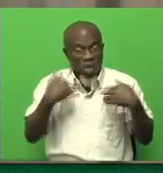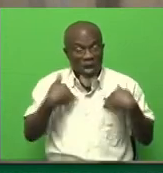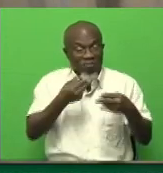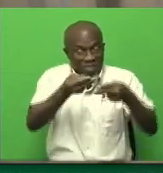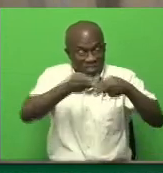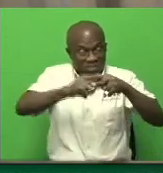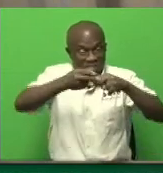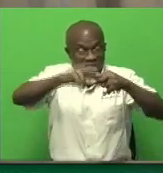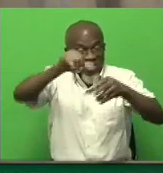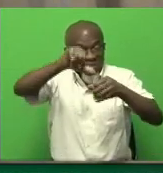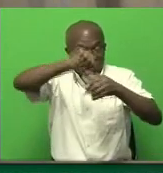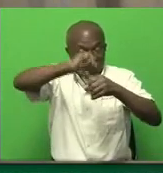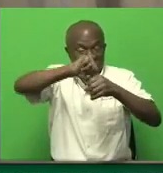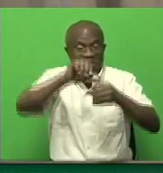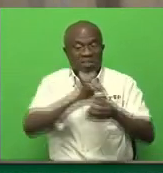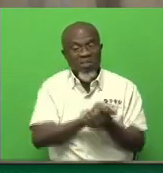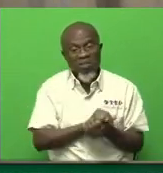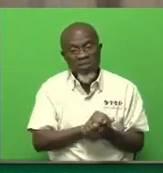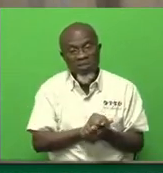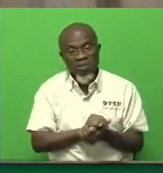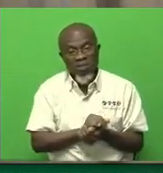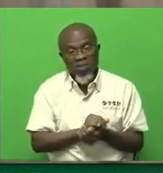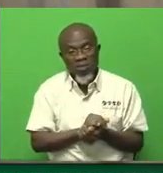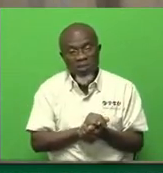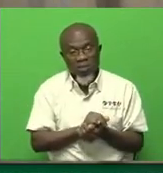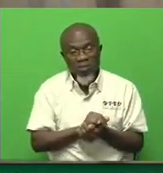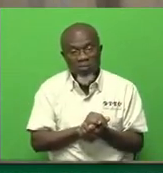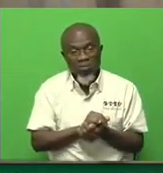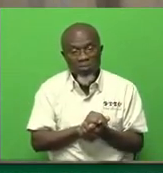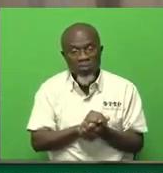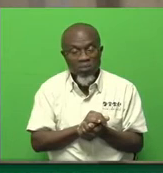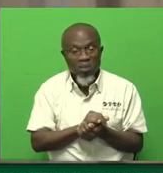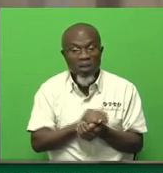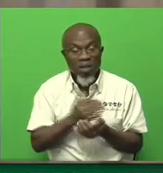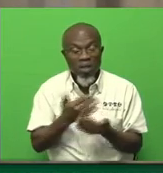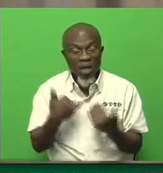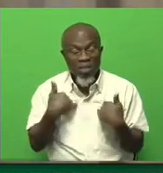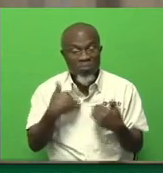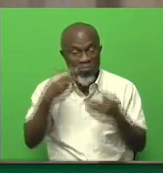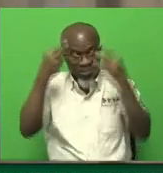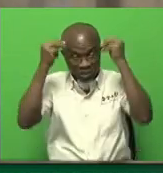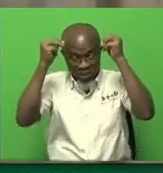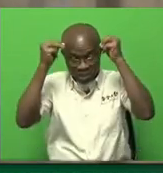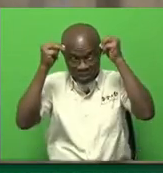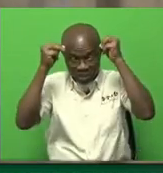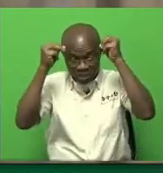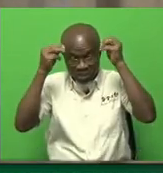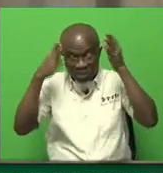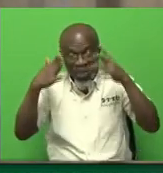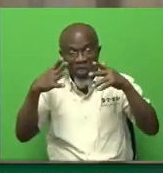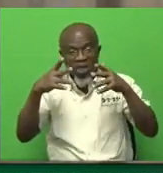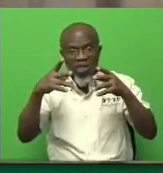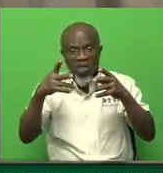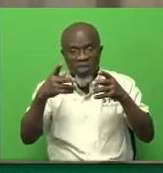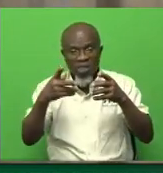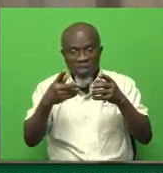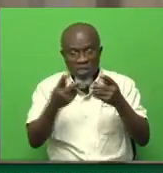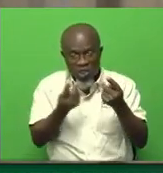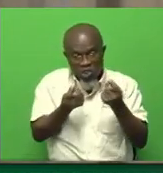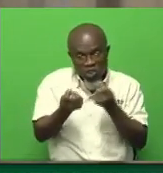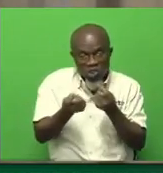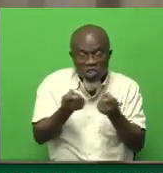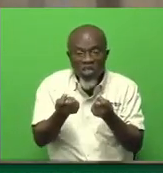discussion with the minister of trade on Monday night after the budget and this is what I talk about the absolute Detachment from reality